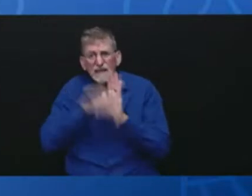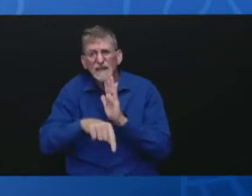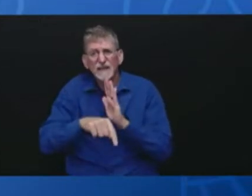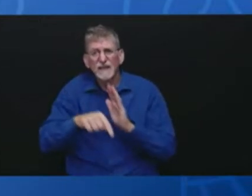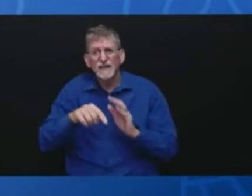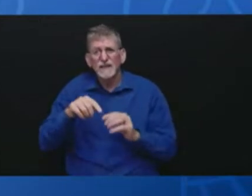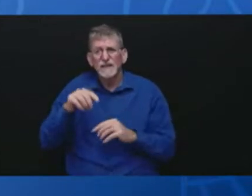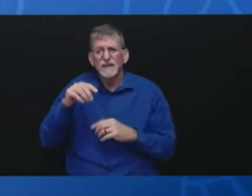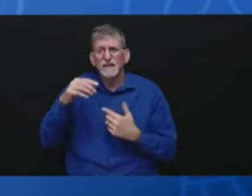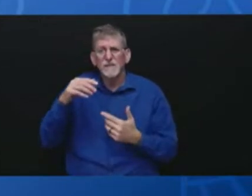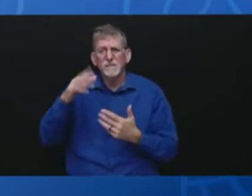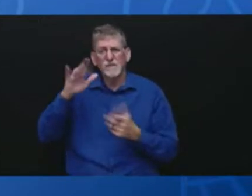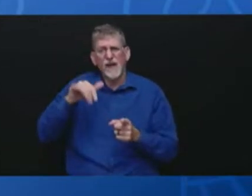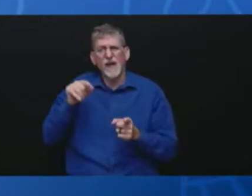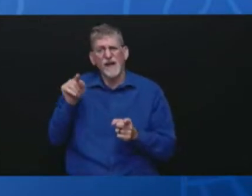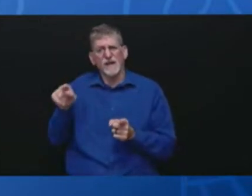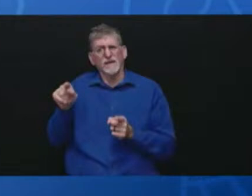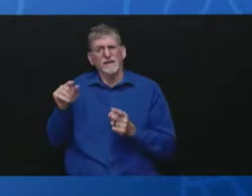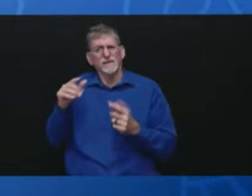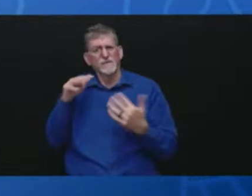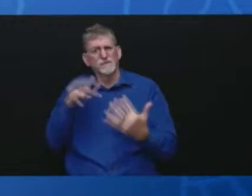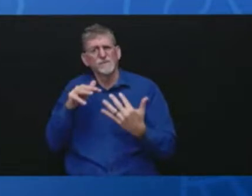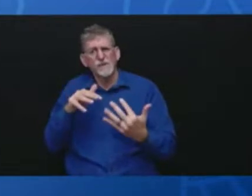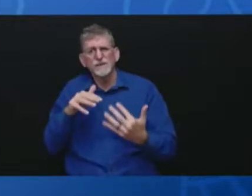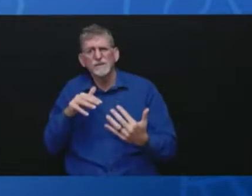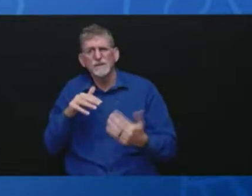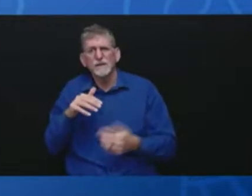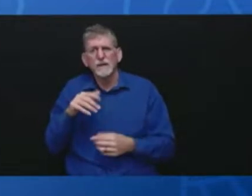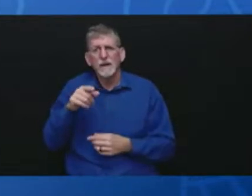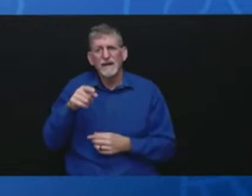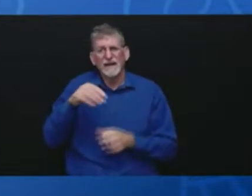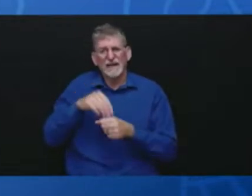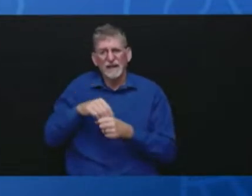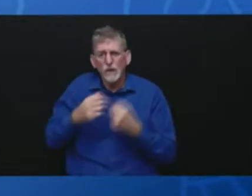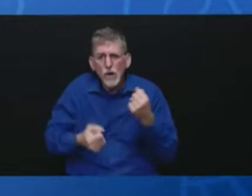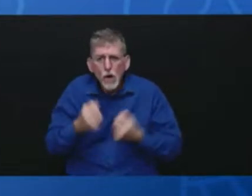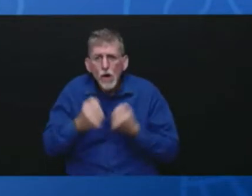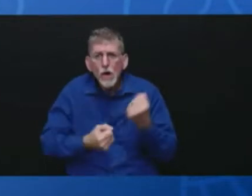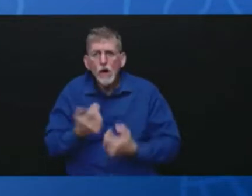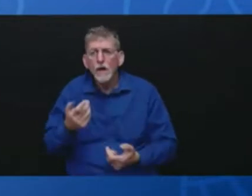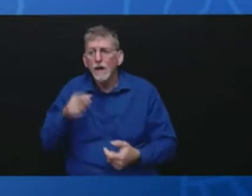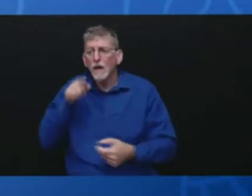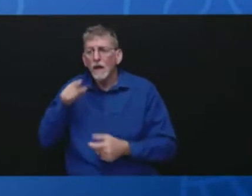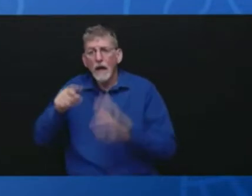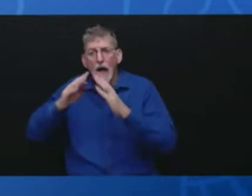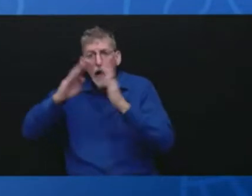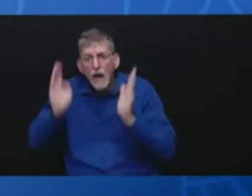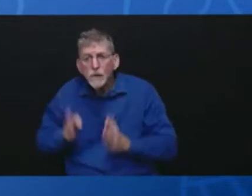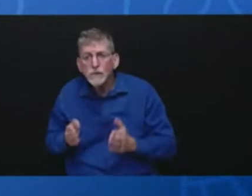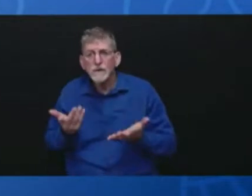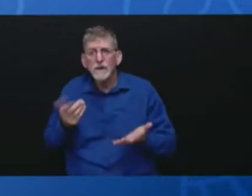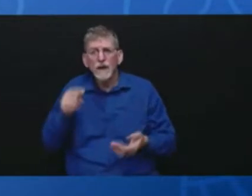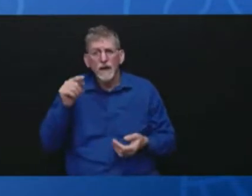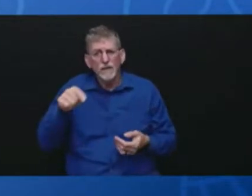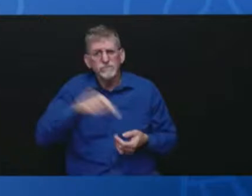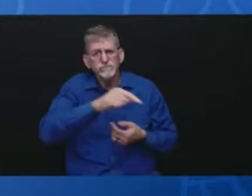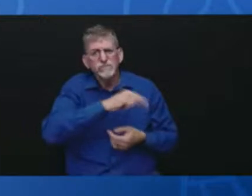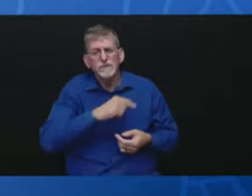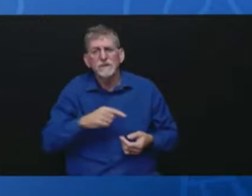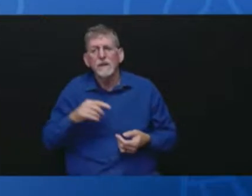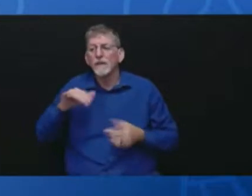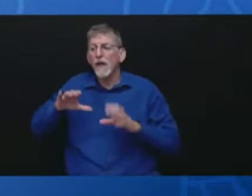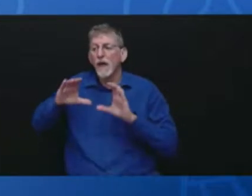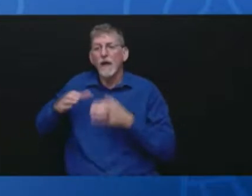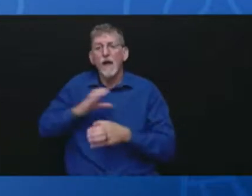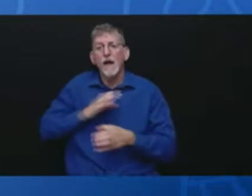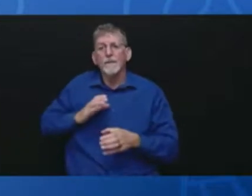car, Mansour in his house. The Committee to Protect Journalists has once again noted that the deliberate targeted killing of journalists is a